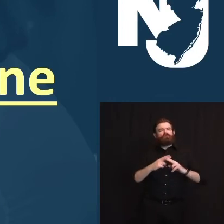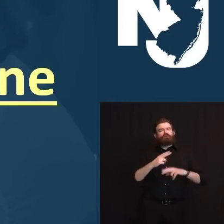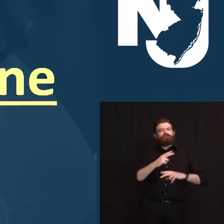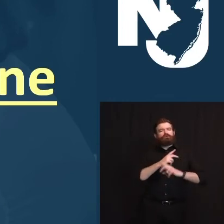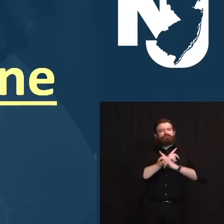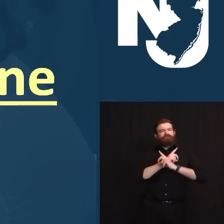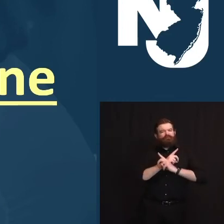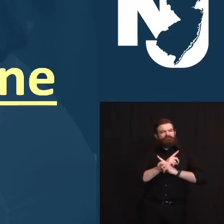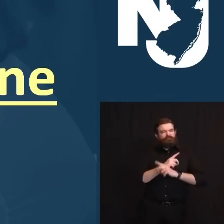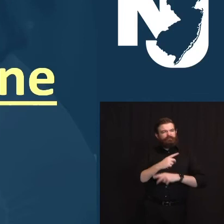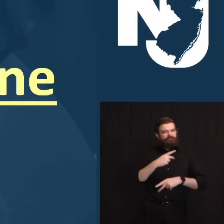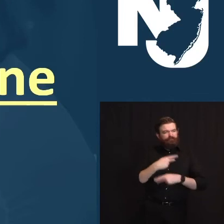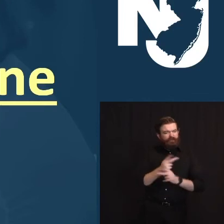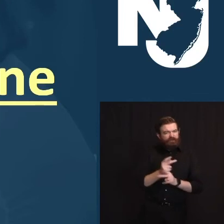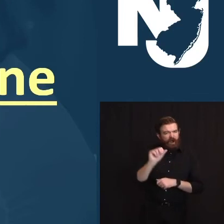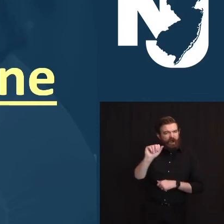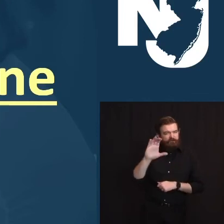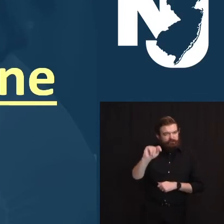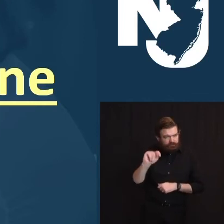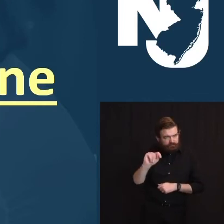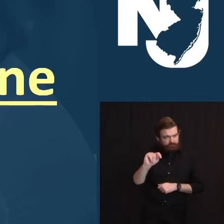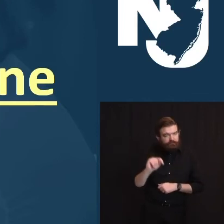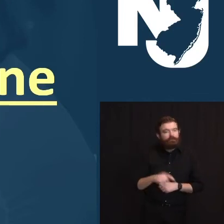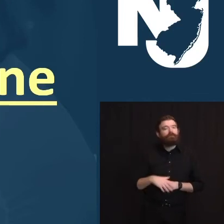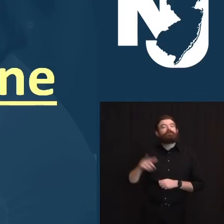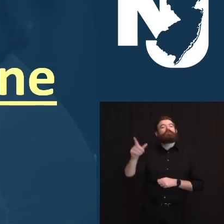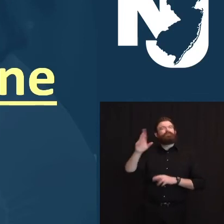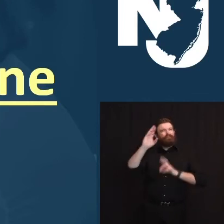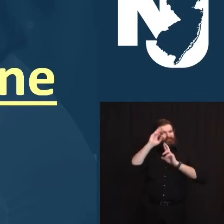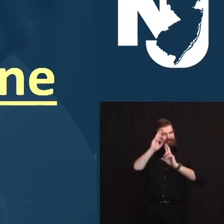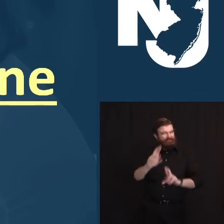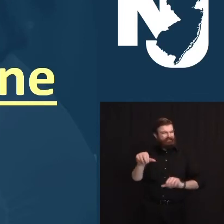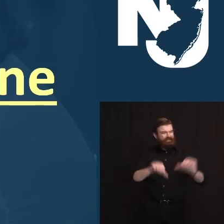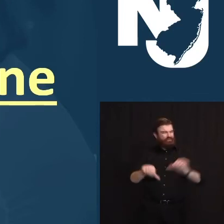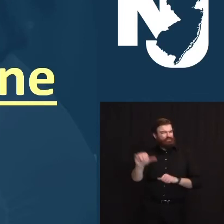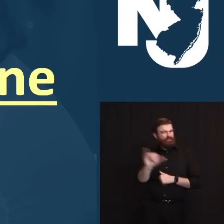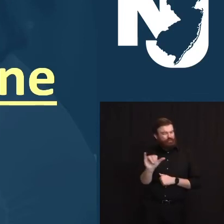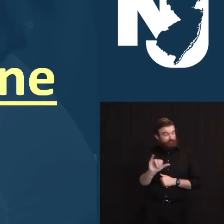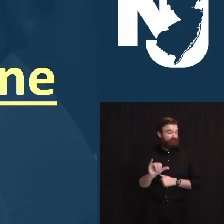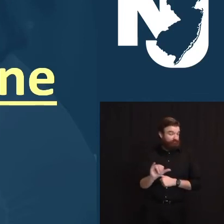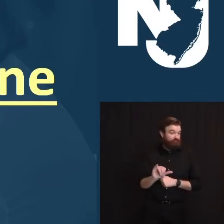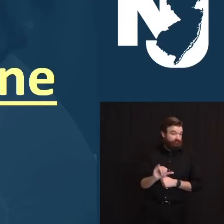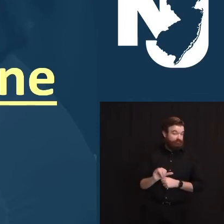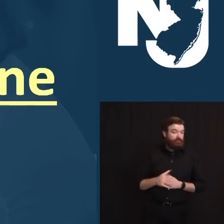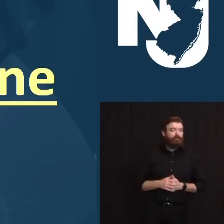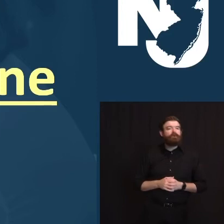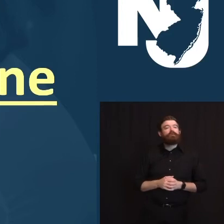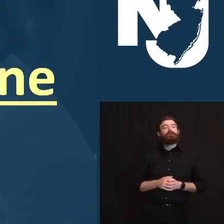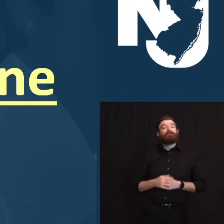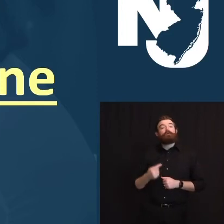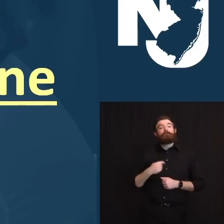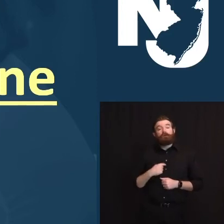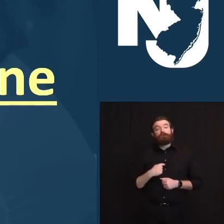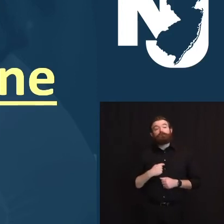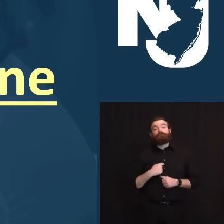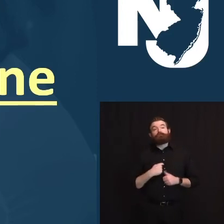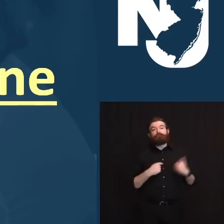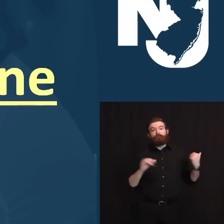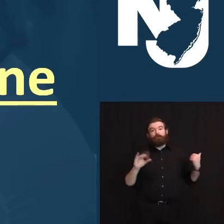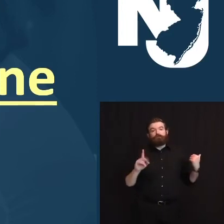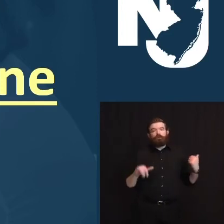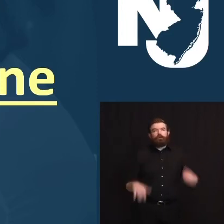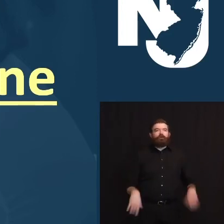facts and science. And I, for one, Judy, I know you will join me in this, was pleased, relieved, I would say thrilled to see Tony